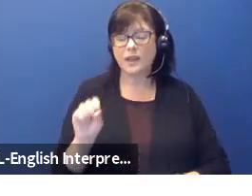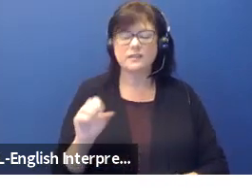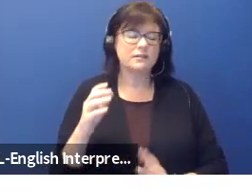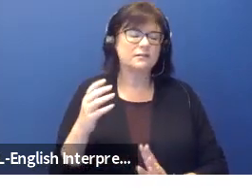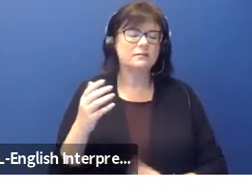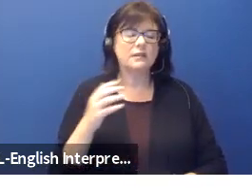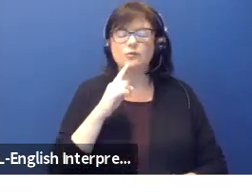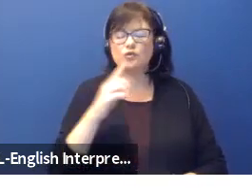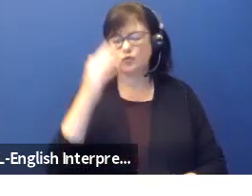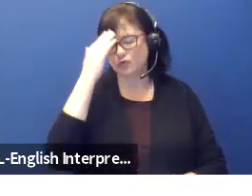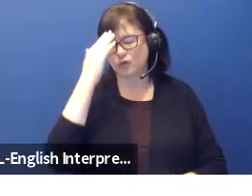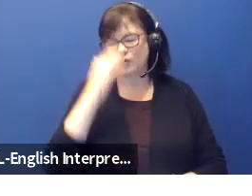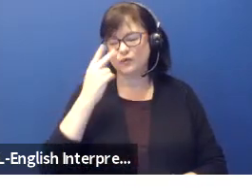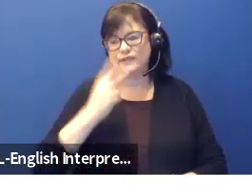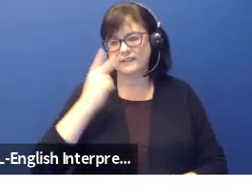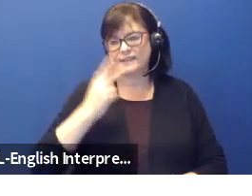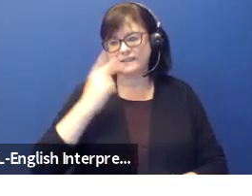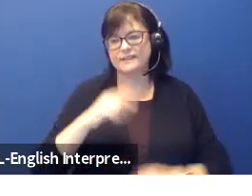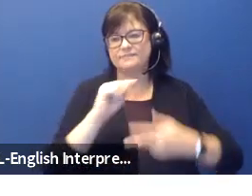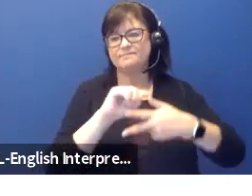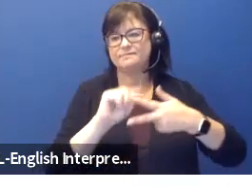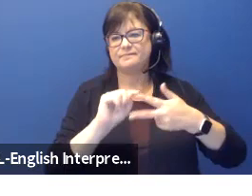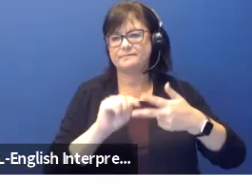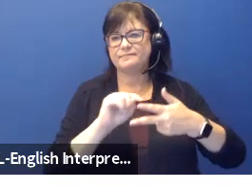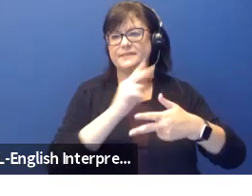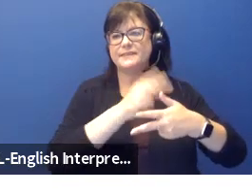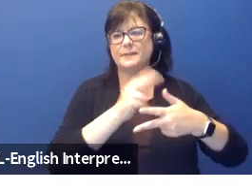terms quite a bit.